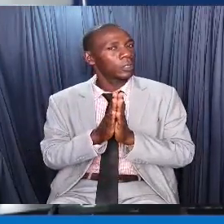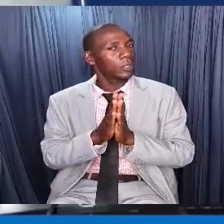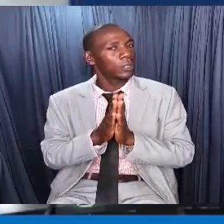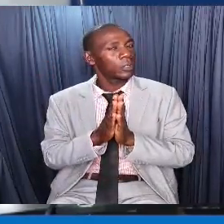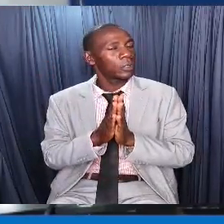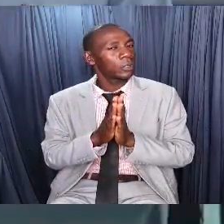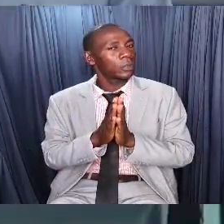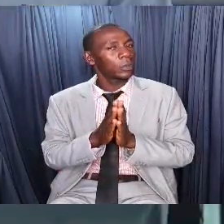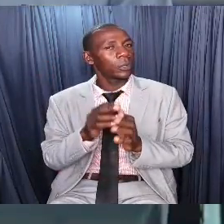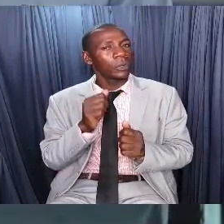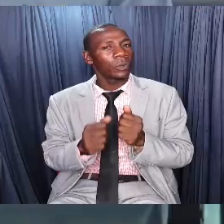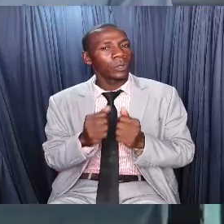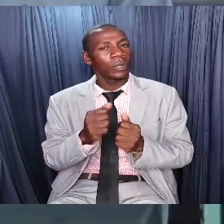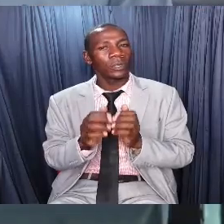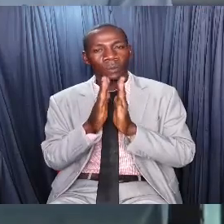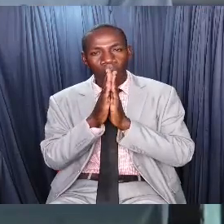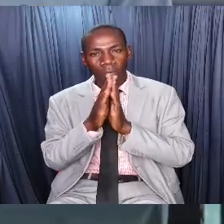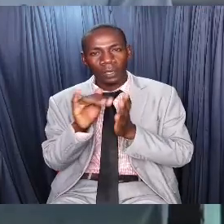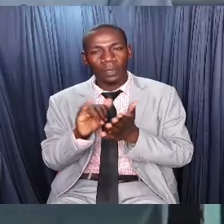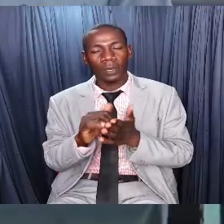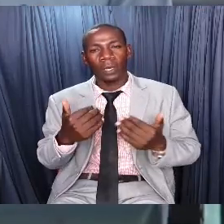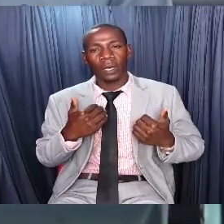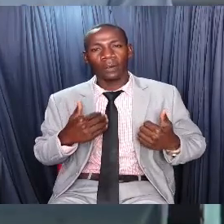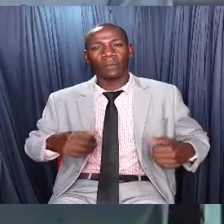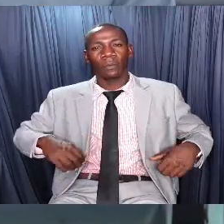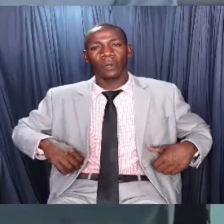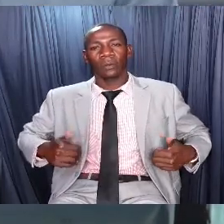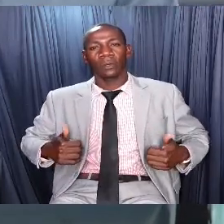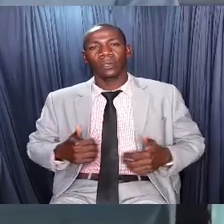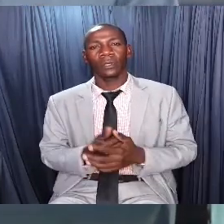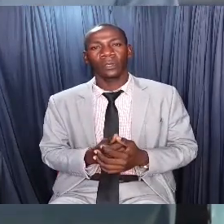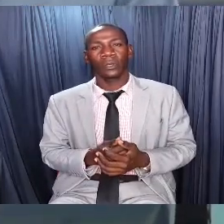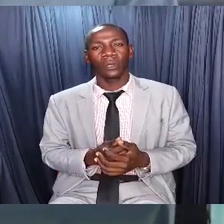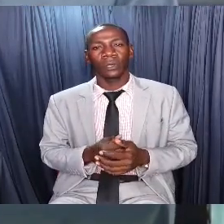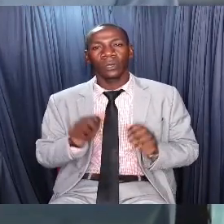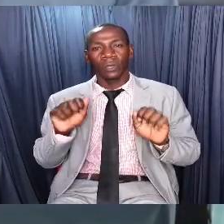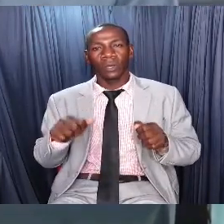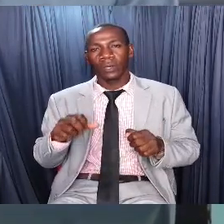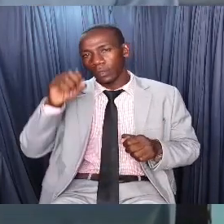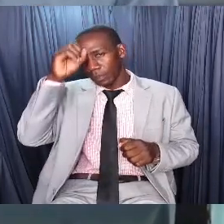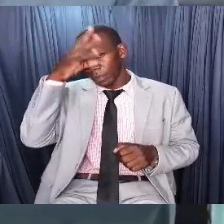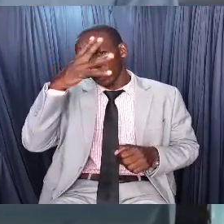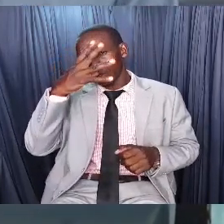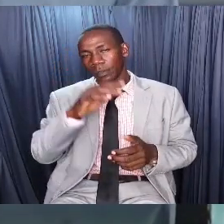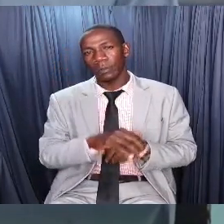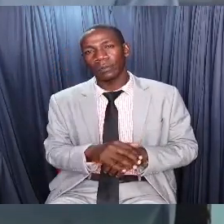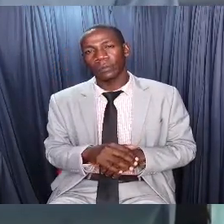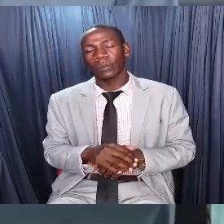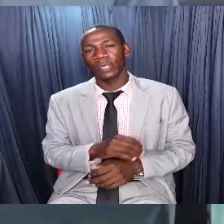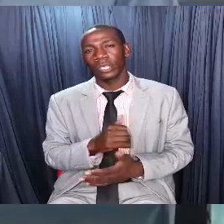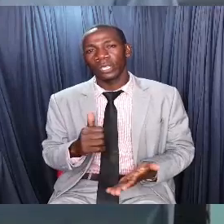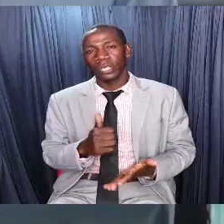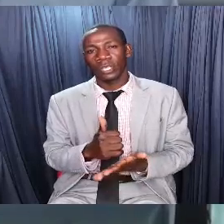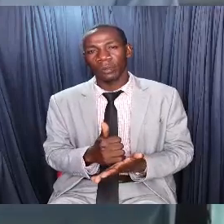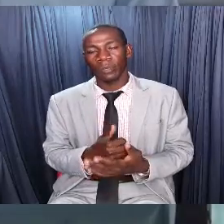prayers. Aliyekuwa anaomba yule mwenye kiburi. One with the pride, how he prayed. Unaweza kushangaa sana. You can really be surprised. Bwana Yesu